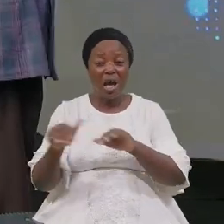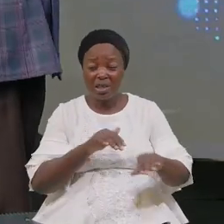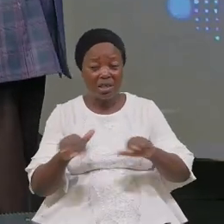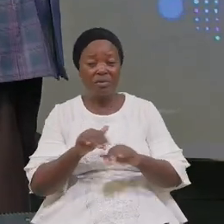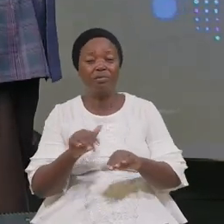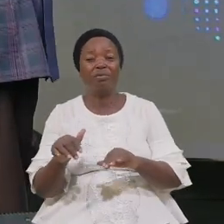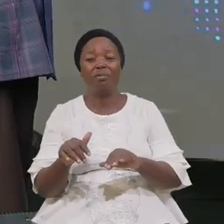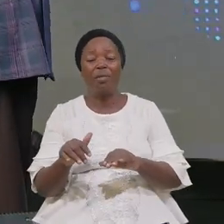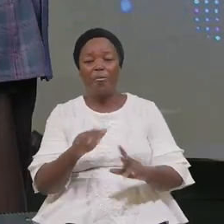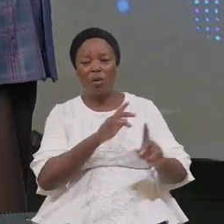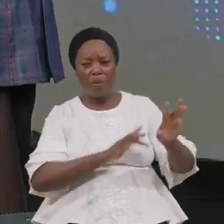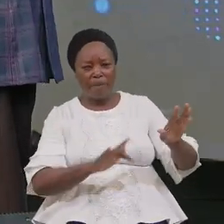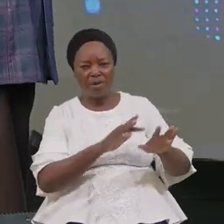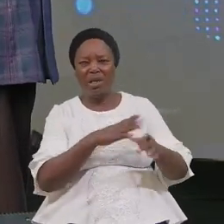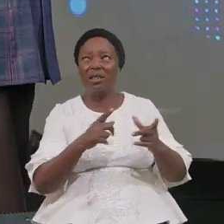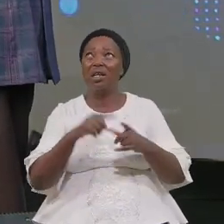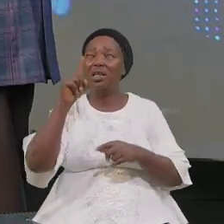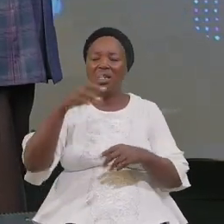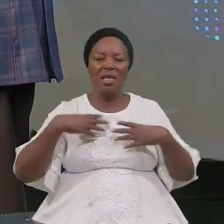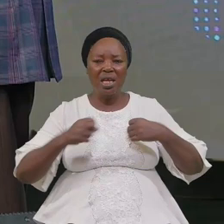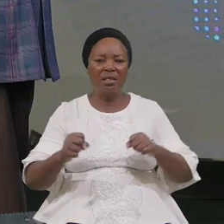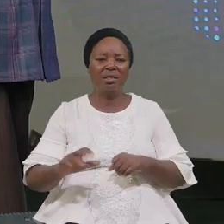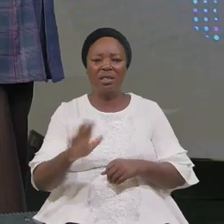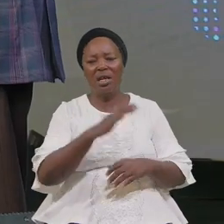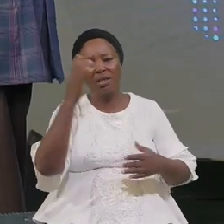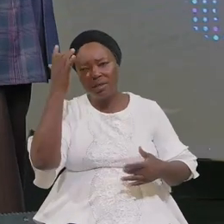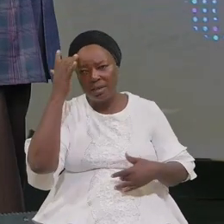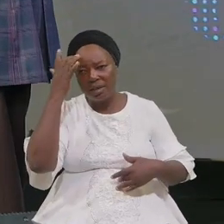he healed their sick.